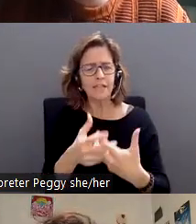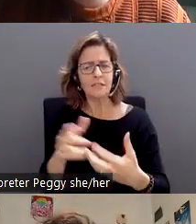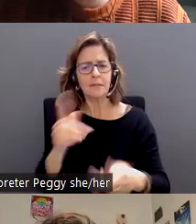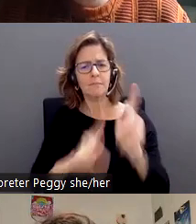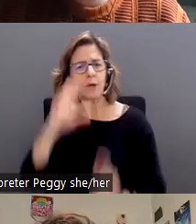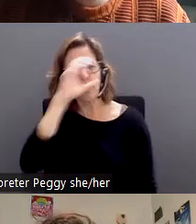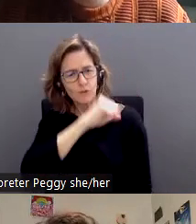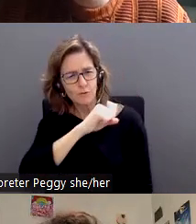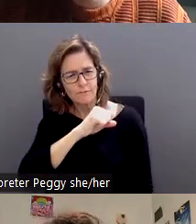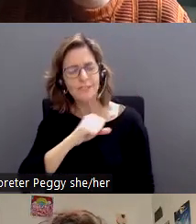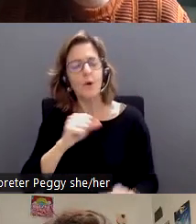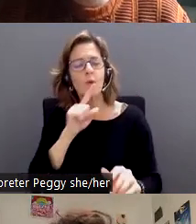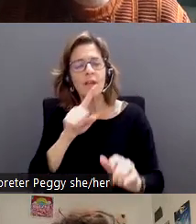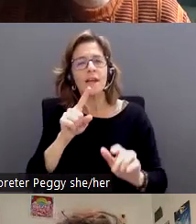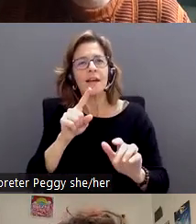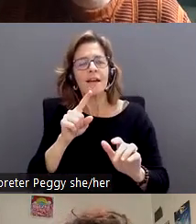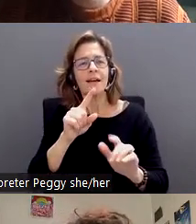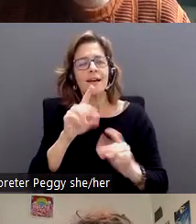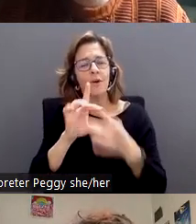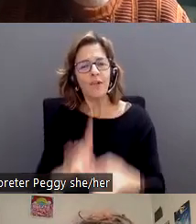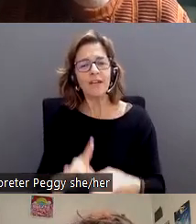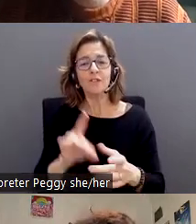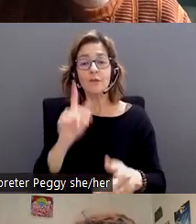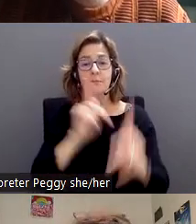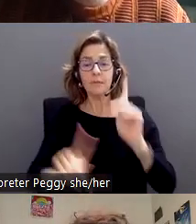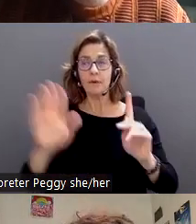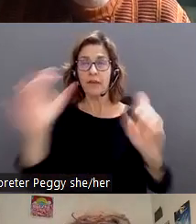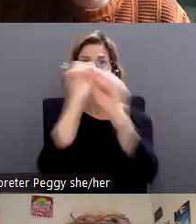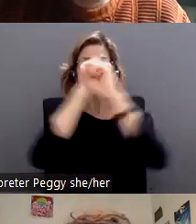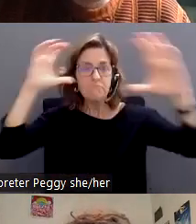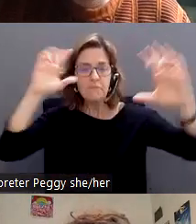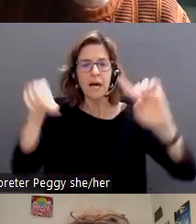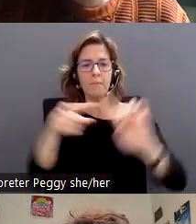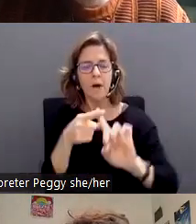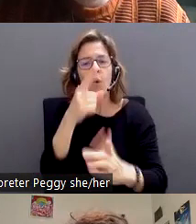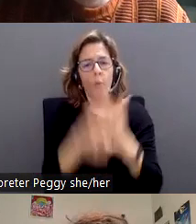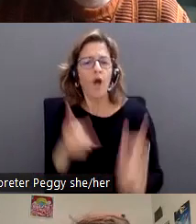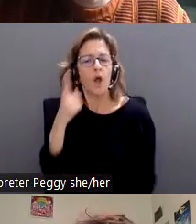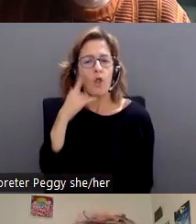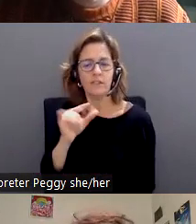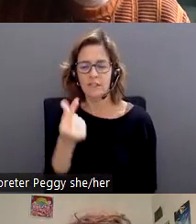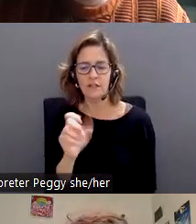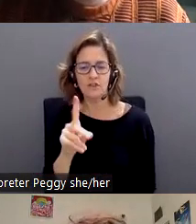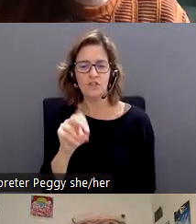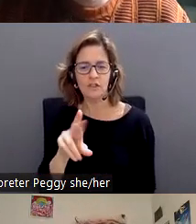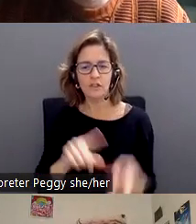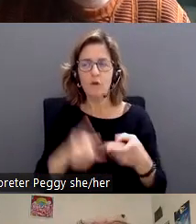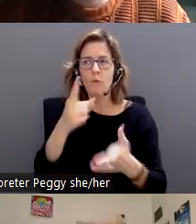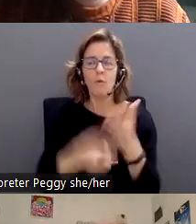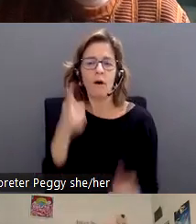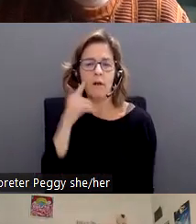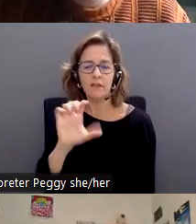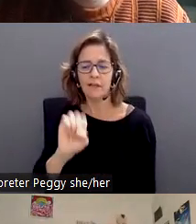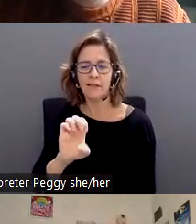up in our conversations around sexuality, bullying that we see happen to young kids because of other